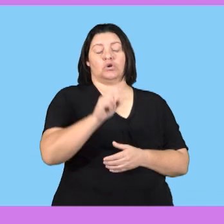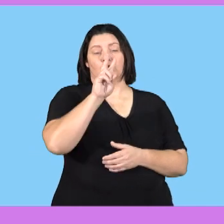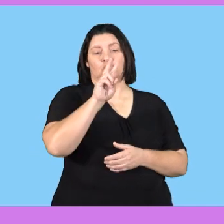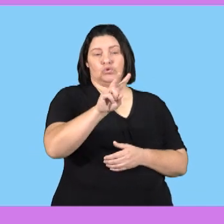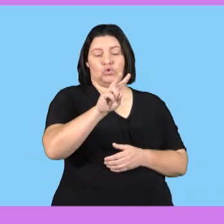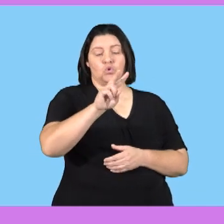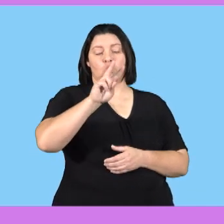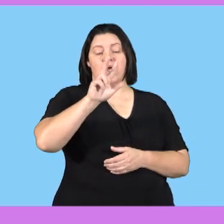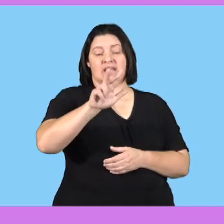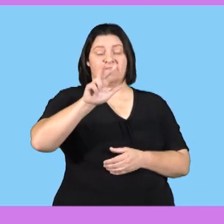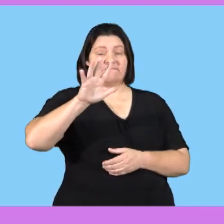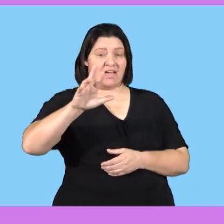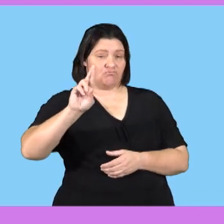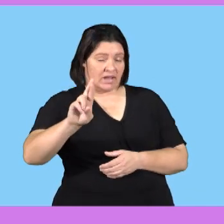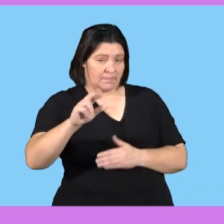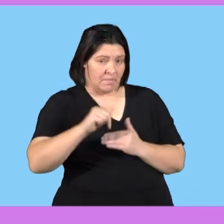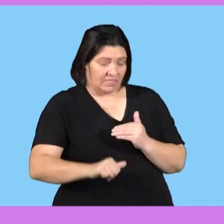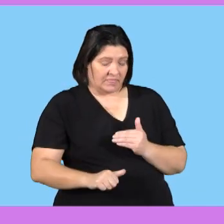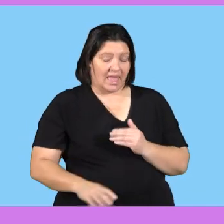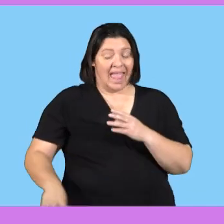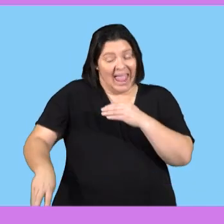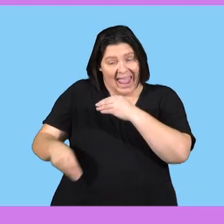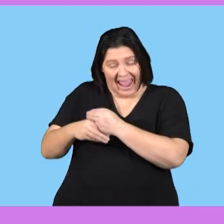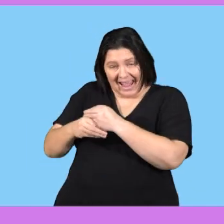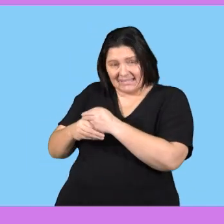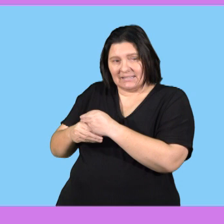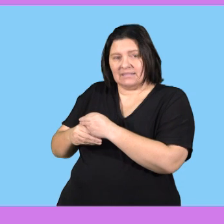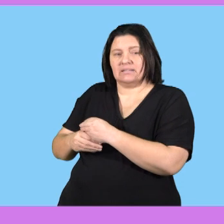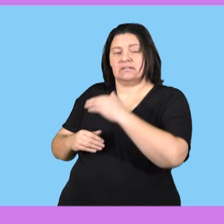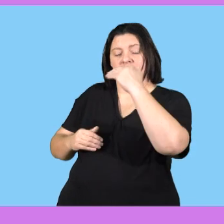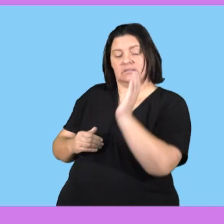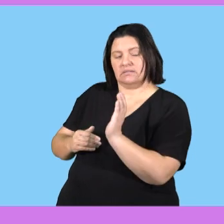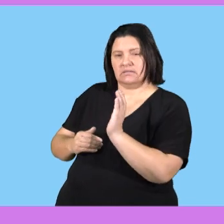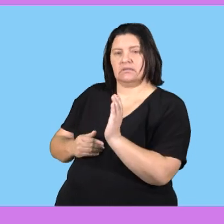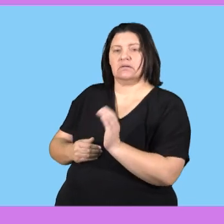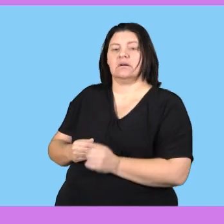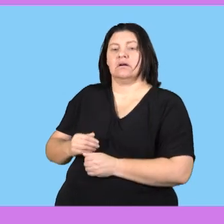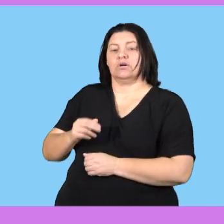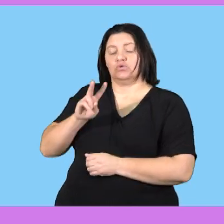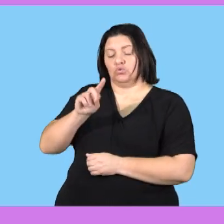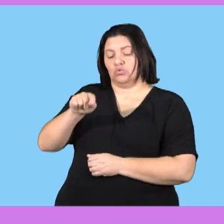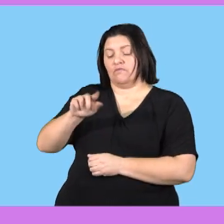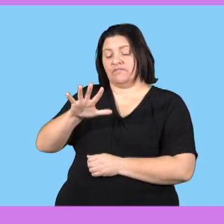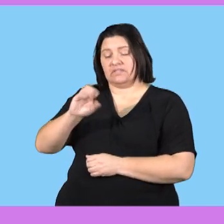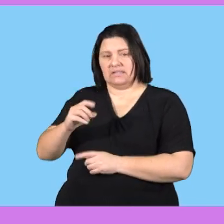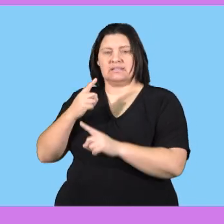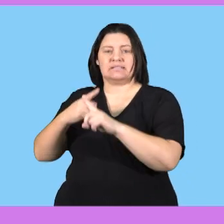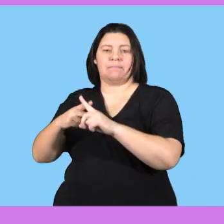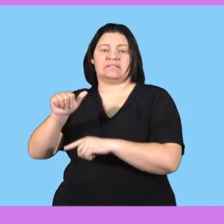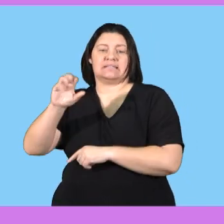be 285 Rand per month, plus they will charge you another 250